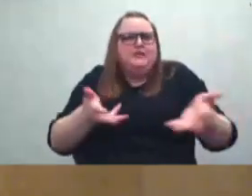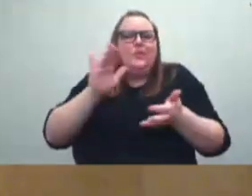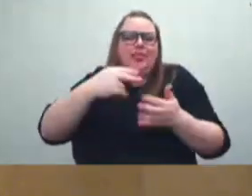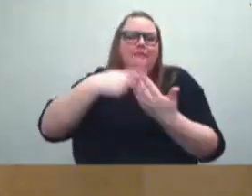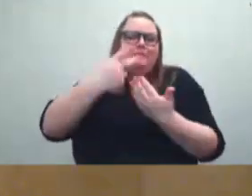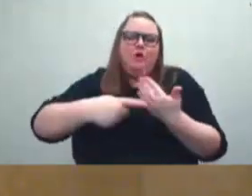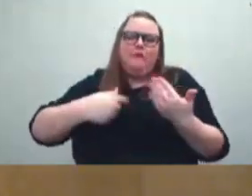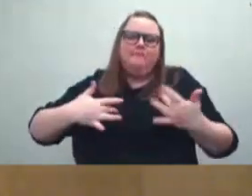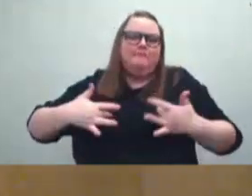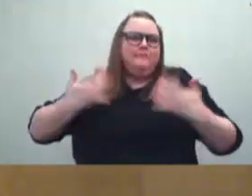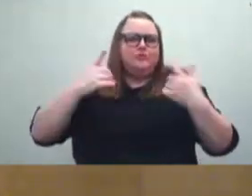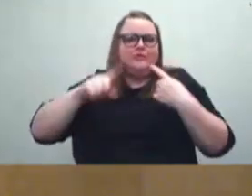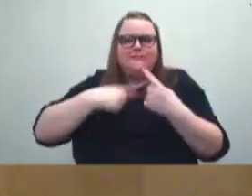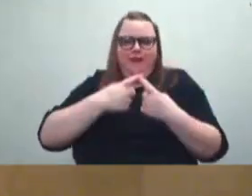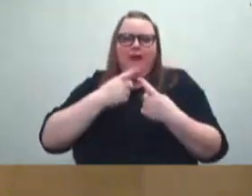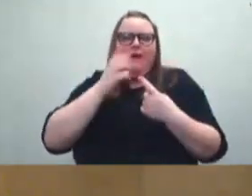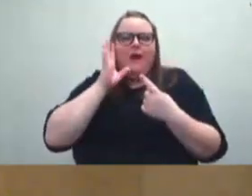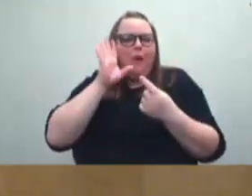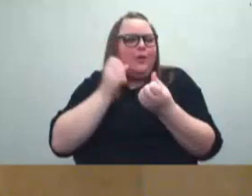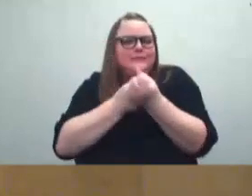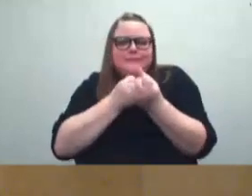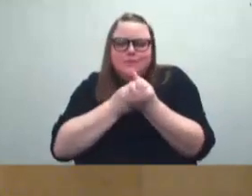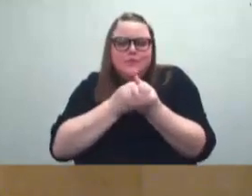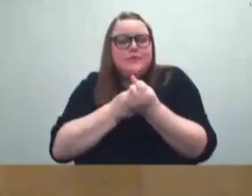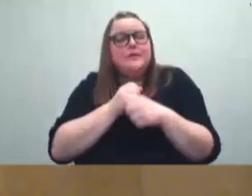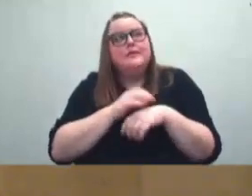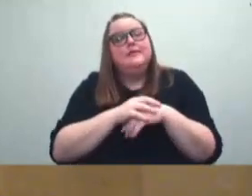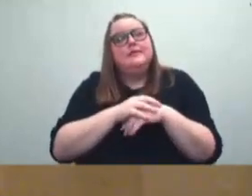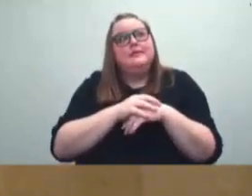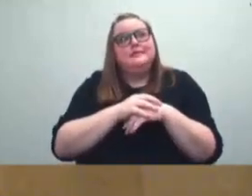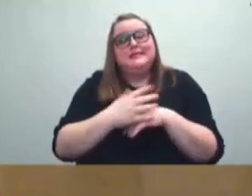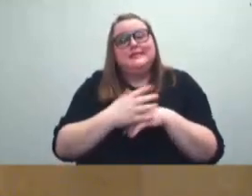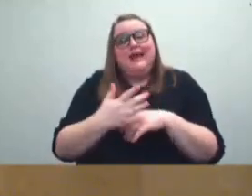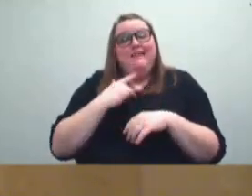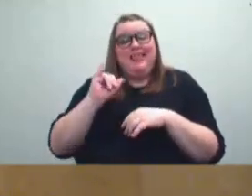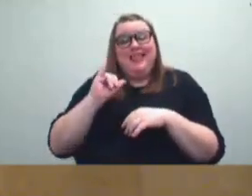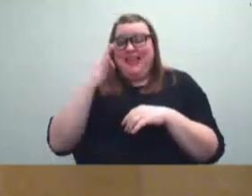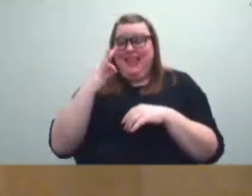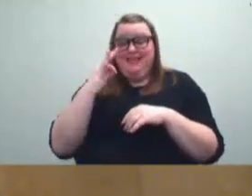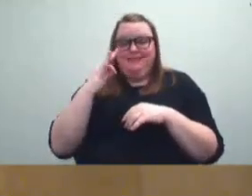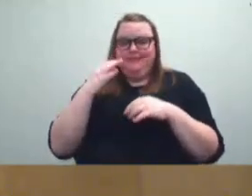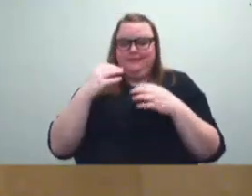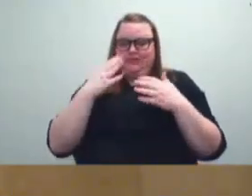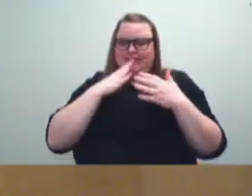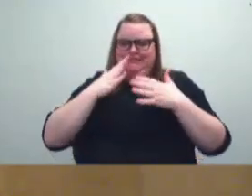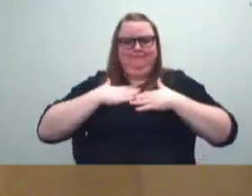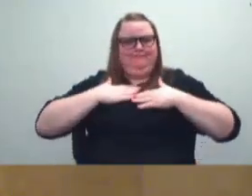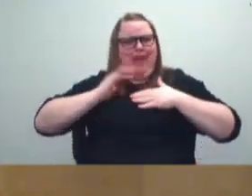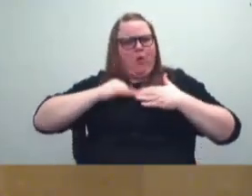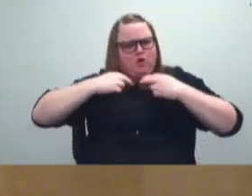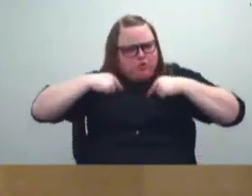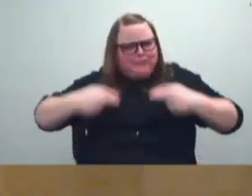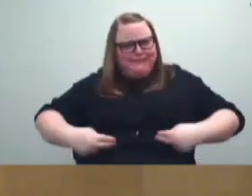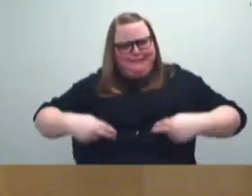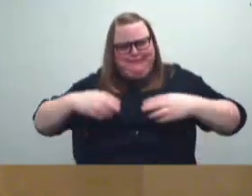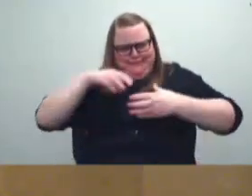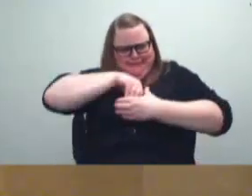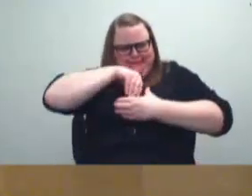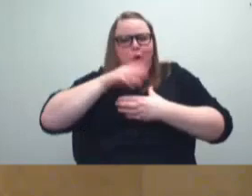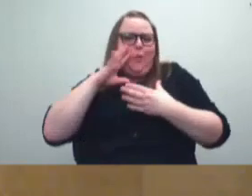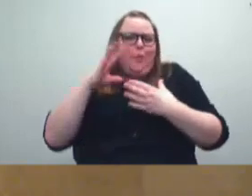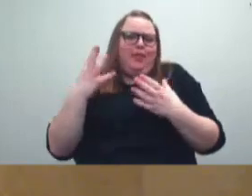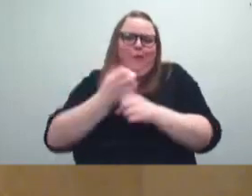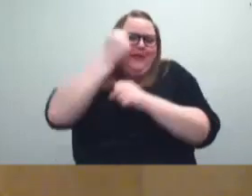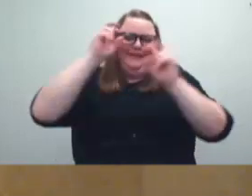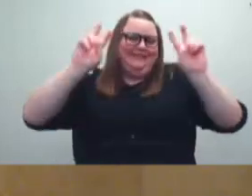support it, because I think if we can find people, I think humanity will win. We actually, when I get to meet people in this